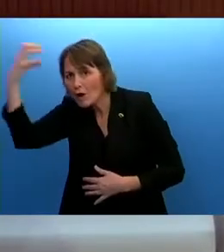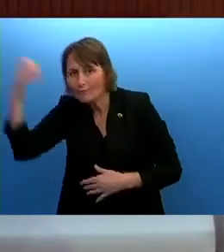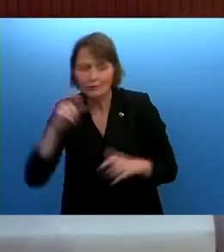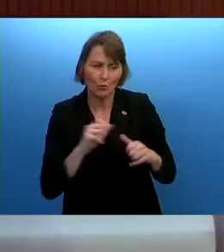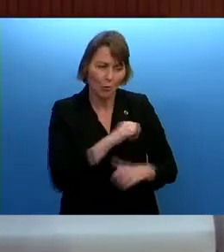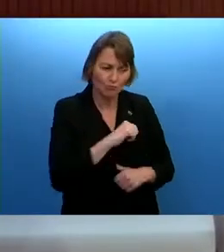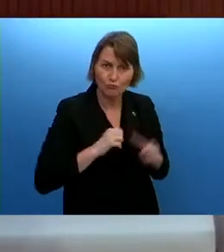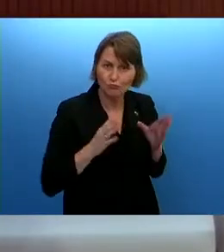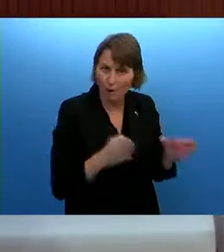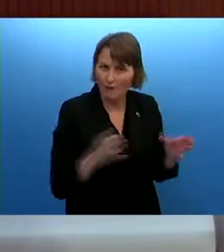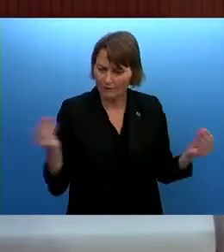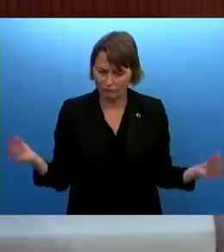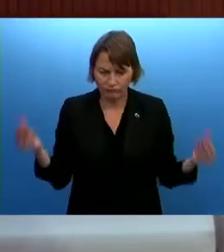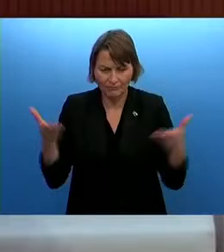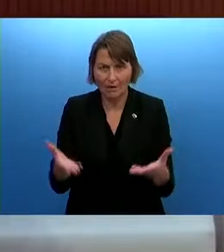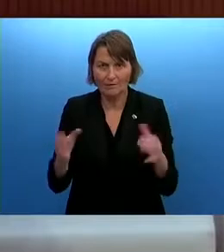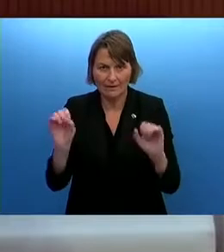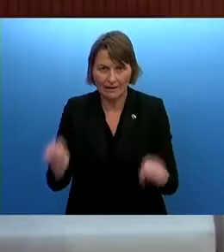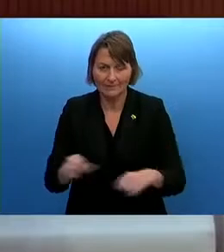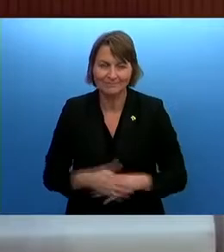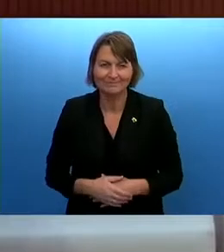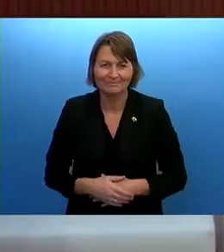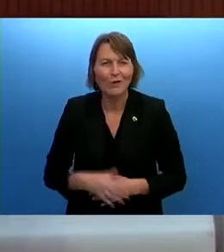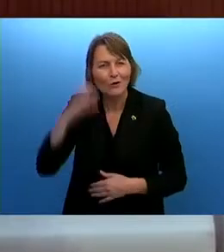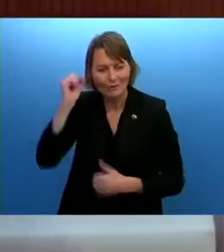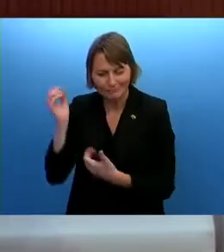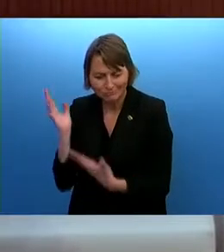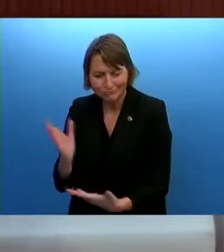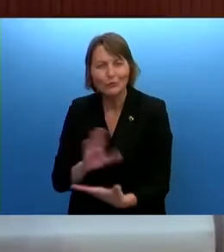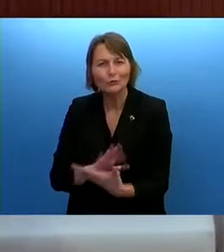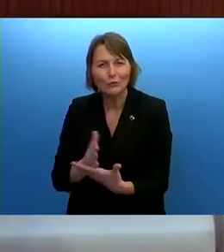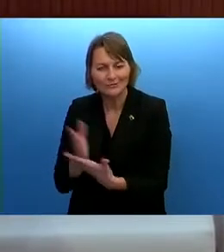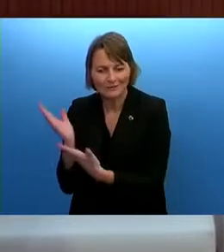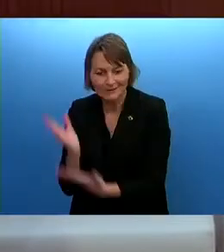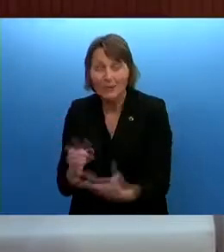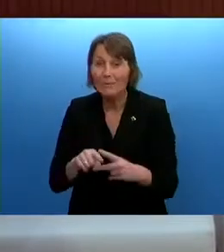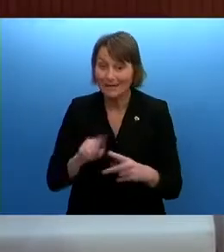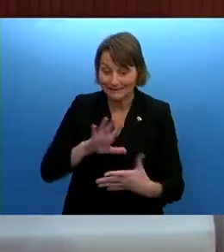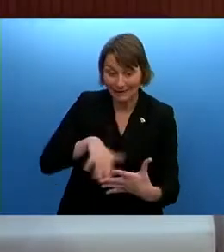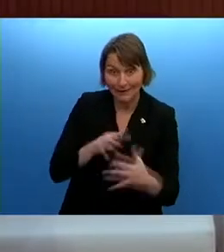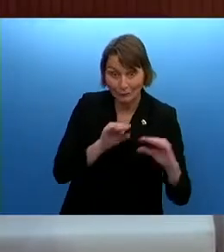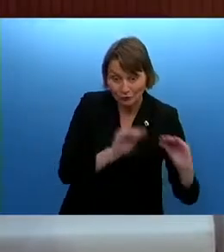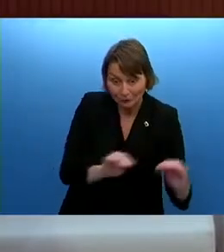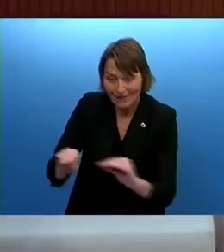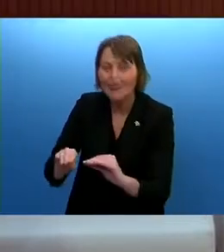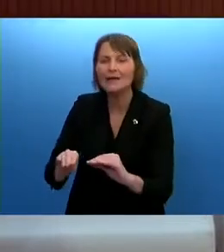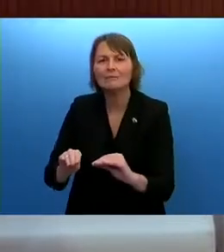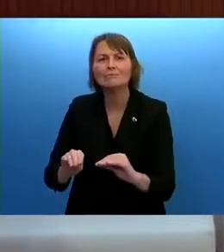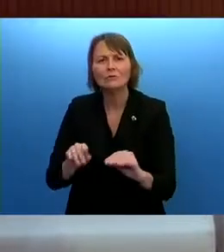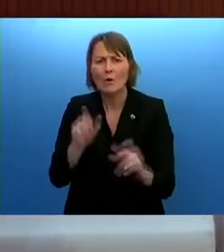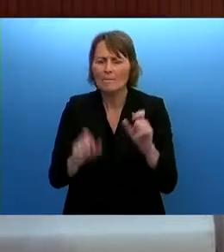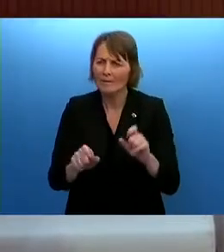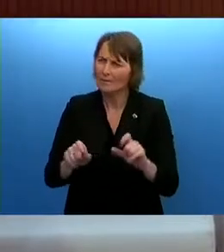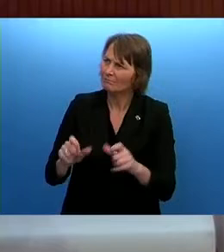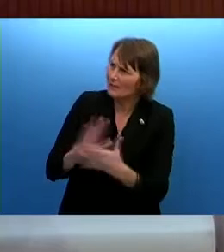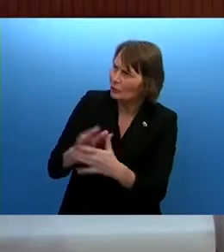so, states can ensure the provision of interpretation services and sign language training in a way that is dignified for interpreters and